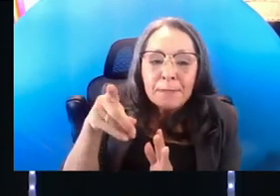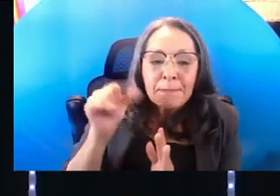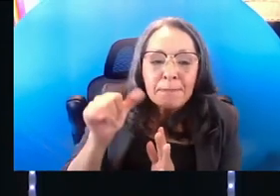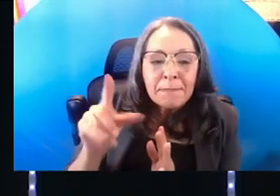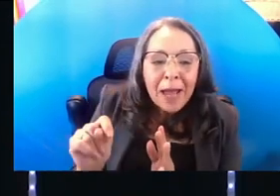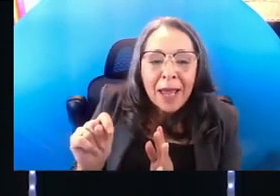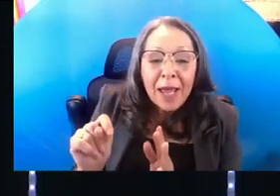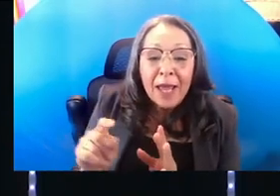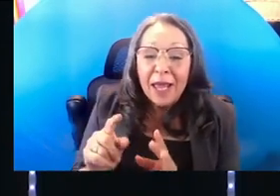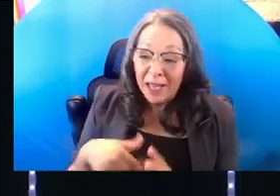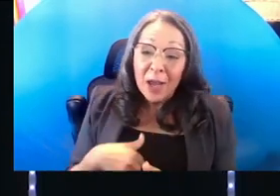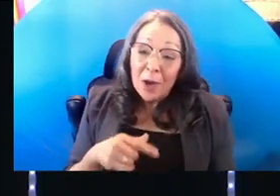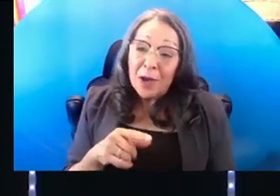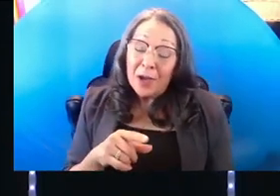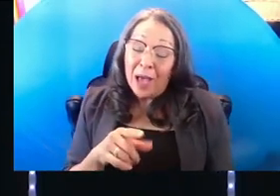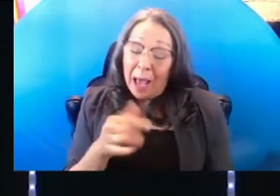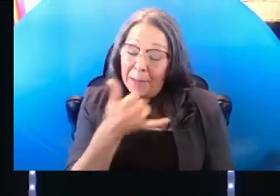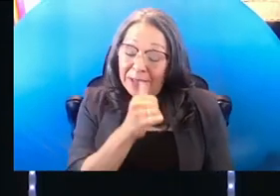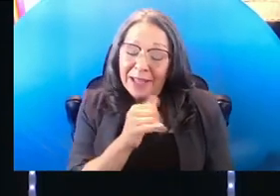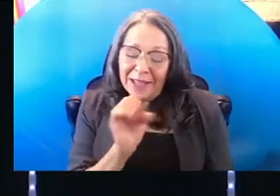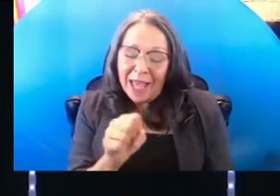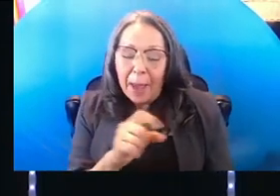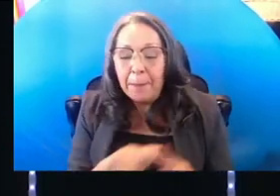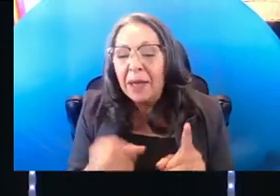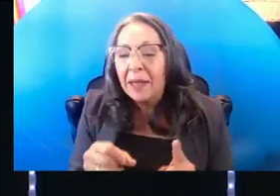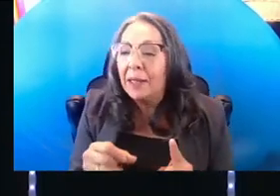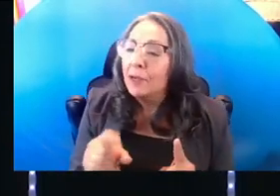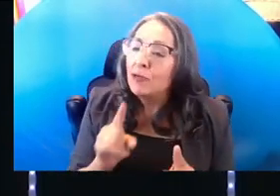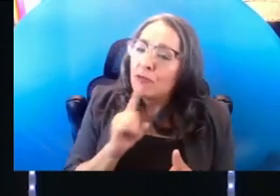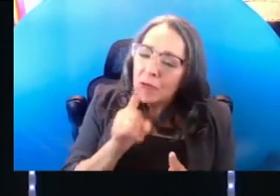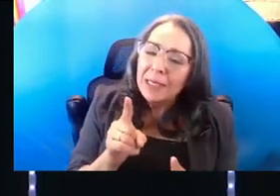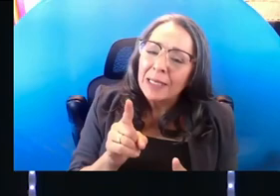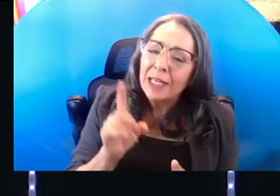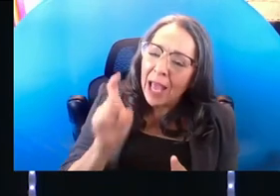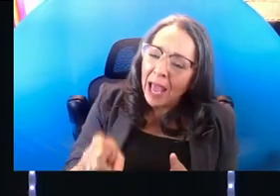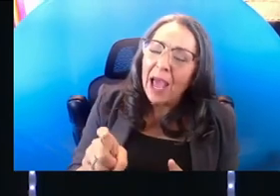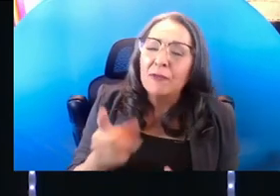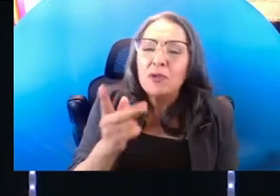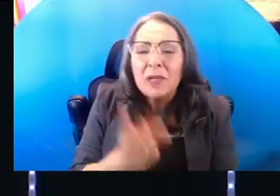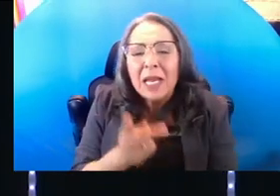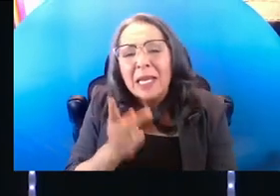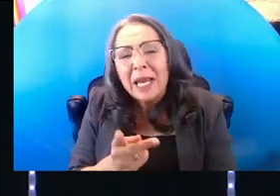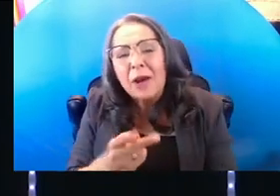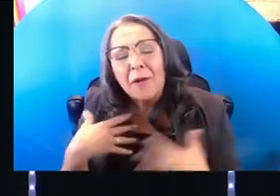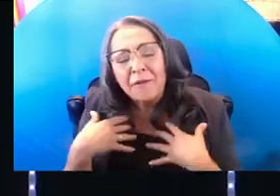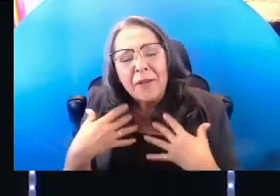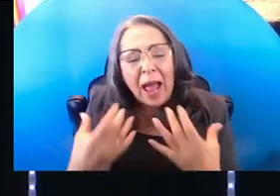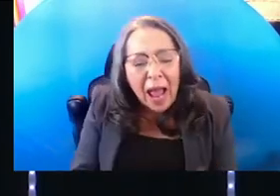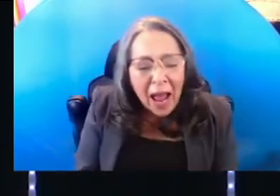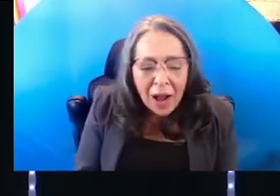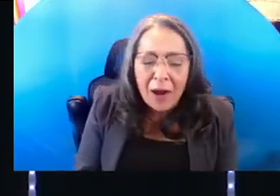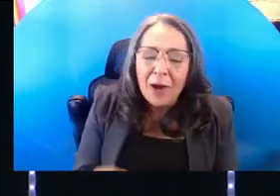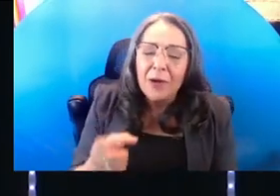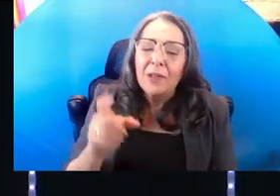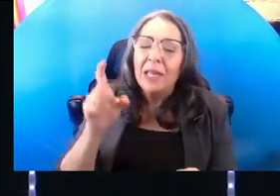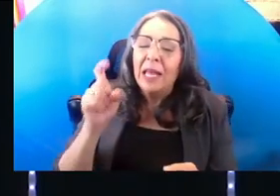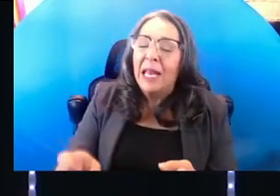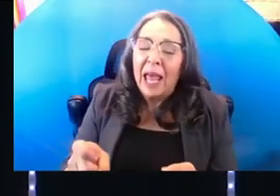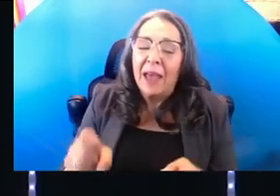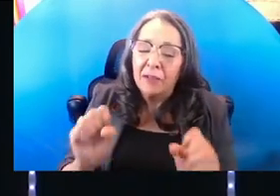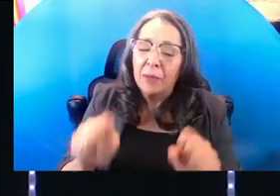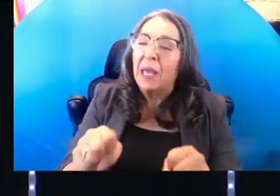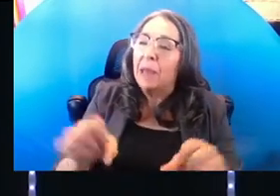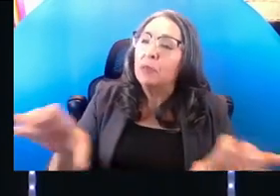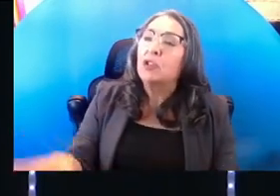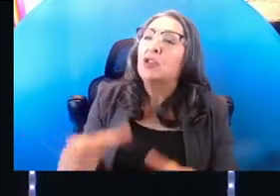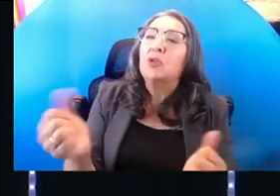and I'm being silly, but like truthfully, it's like, got to take care of ourselves. Got to prioritize our health. We want to be able to do the things that God has called us to do, and our physical